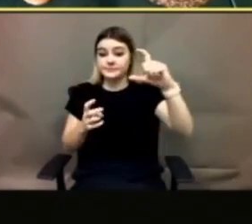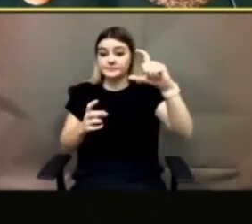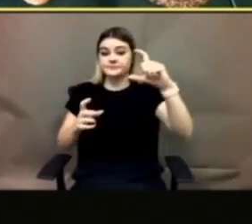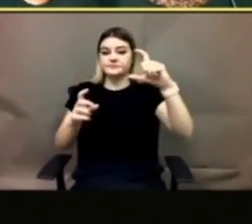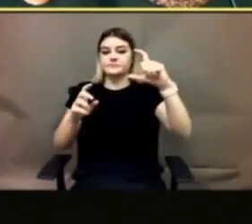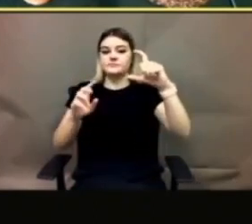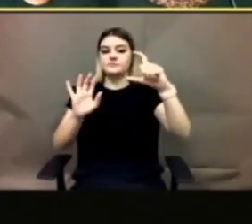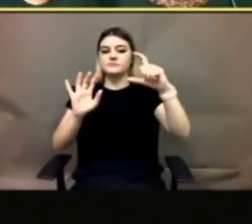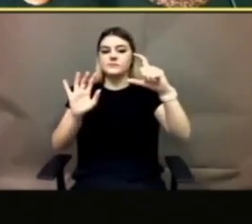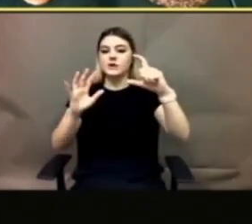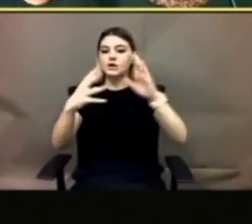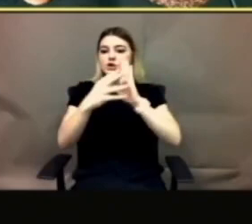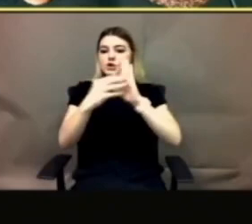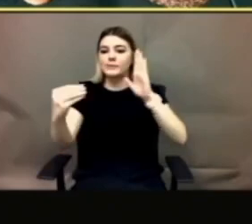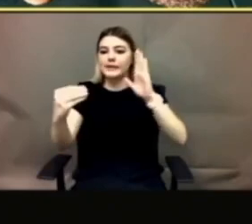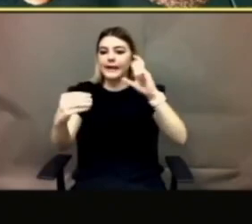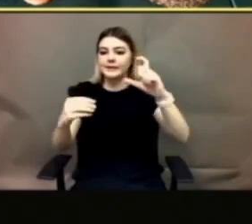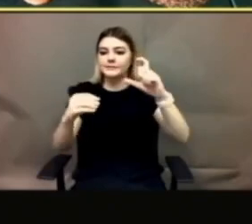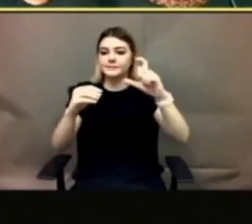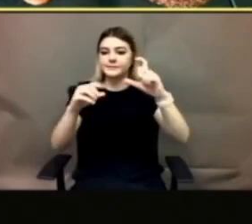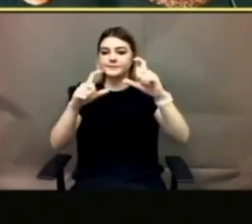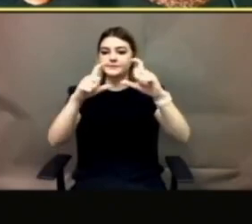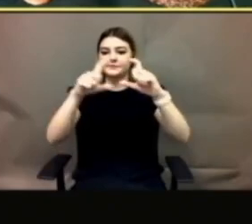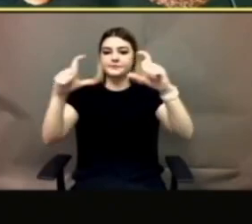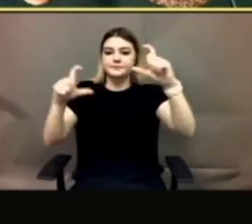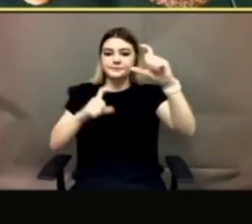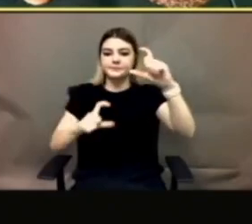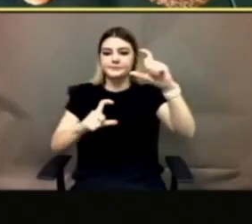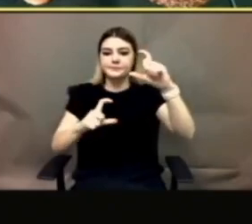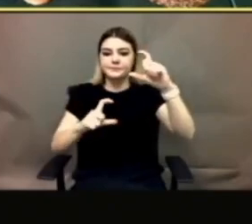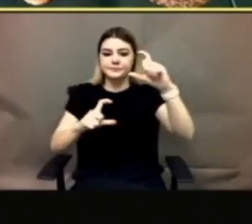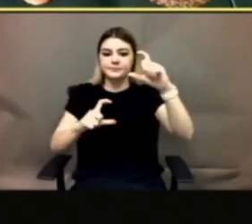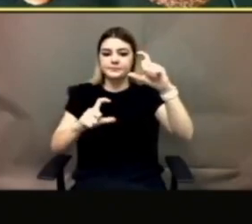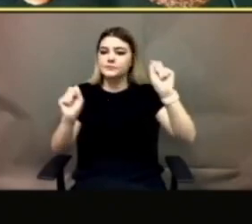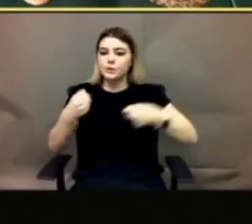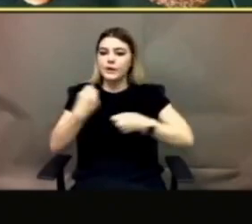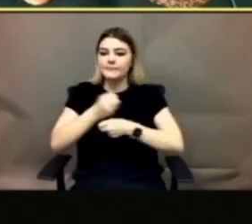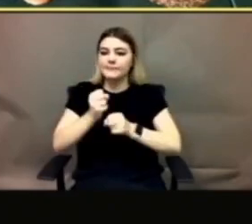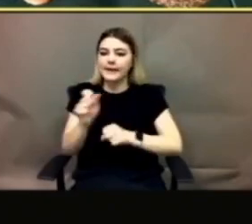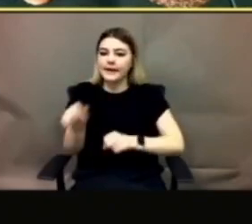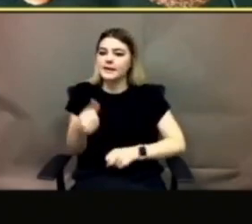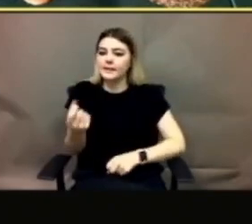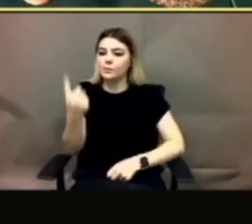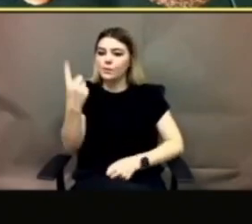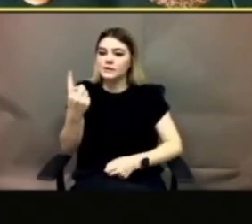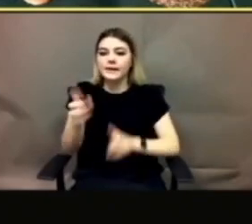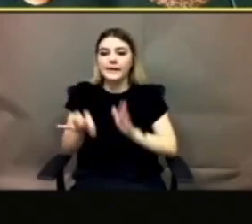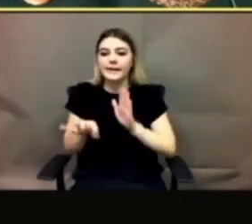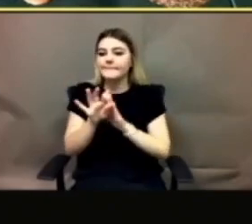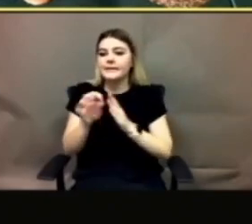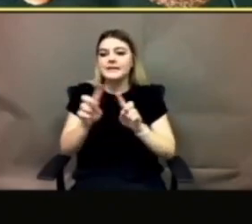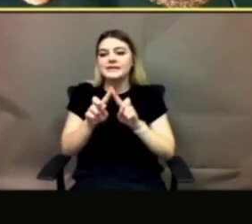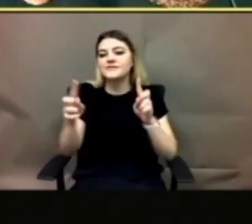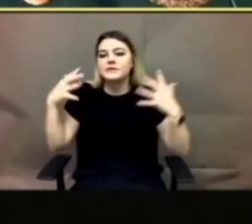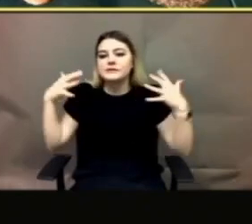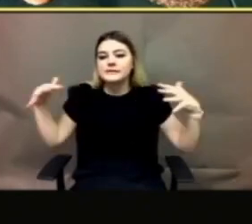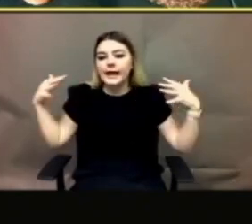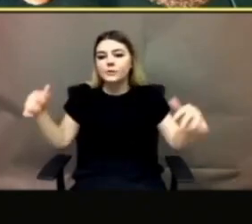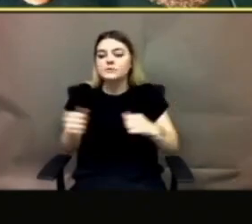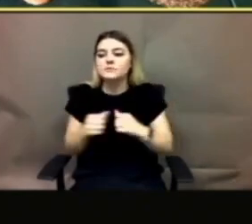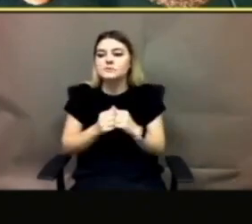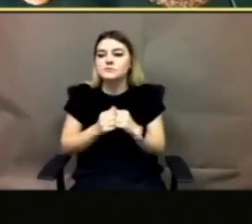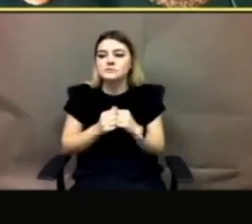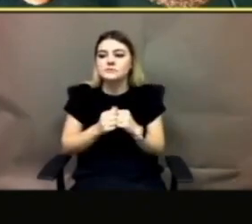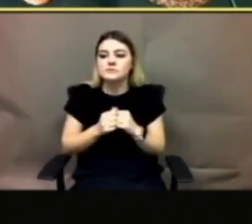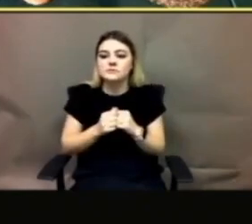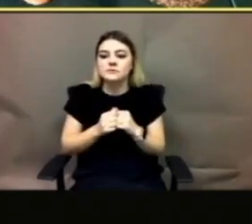right arrow, and I don't have my second object here, but that's how you could make another thing, and then I could choose a different sound. If I had a horse, I would